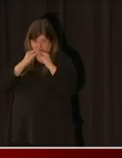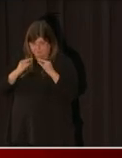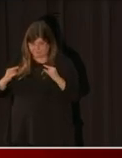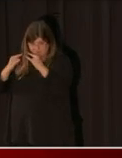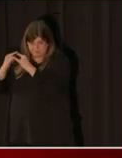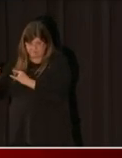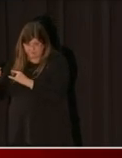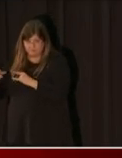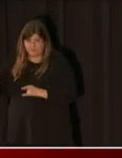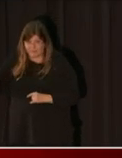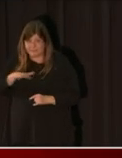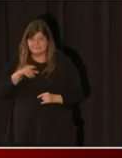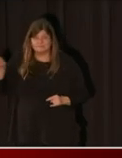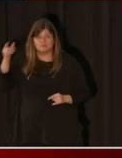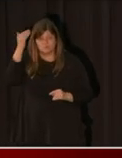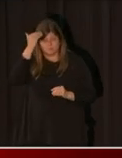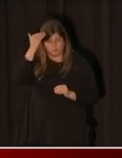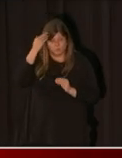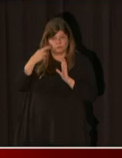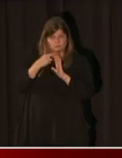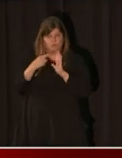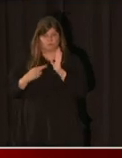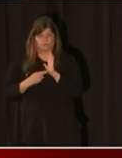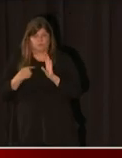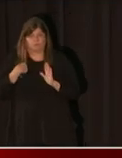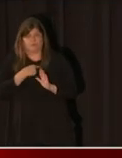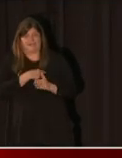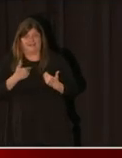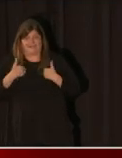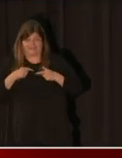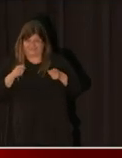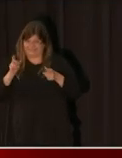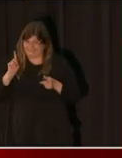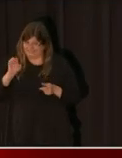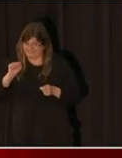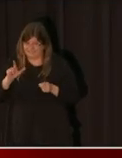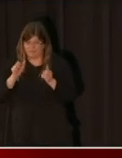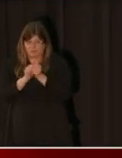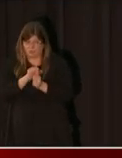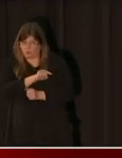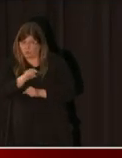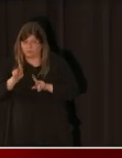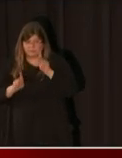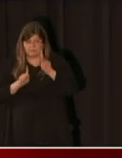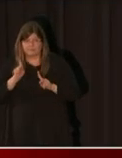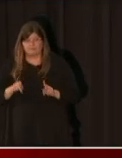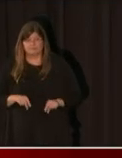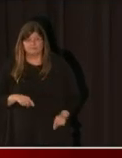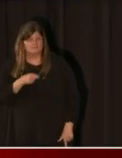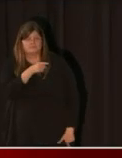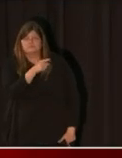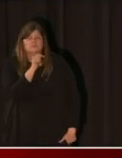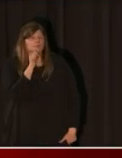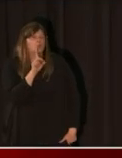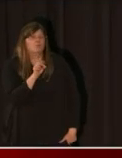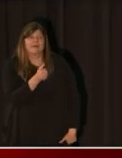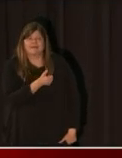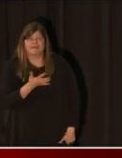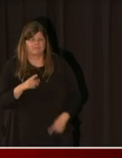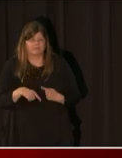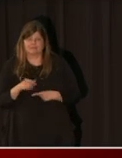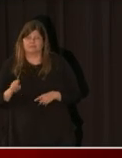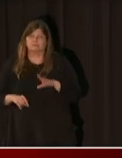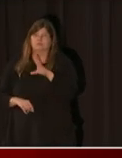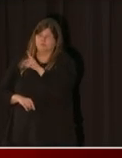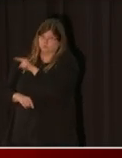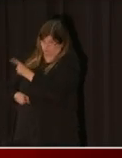have for dealing with encampments. You are correct that camping on the street